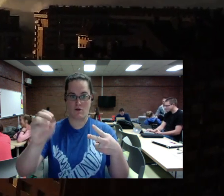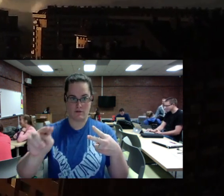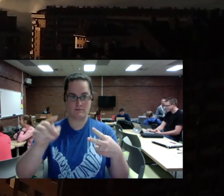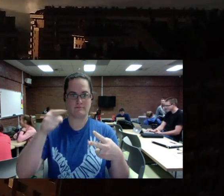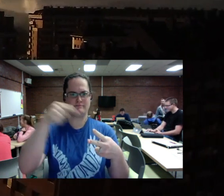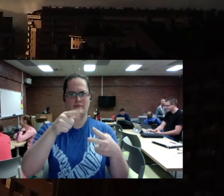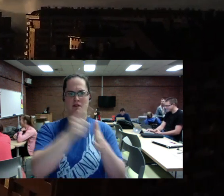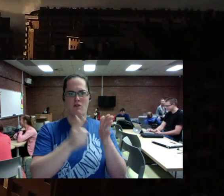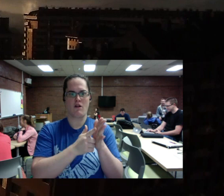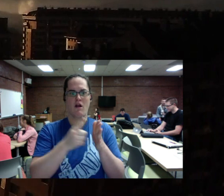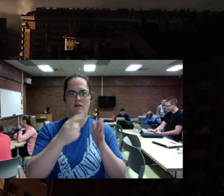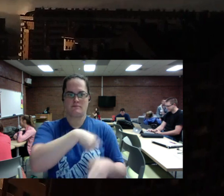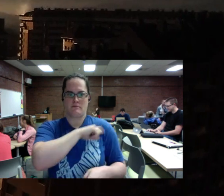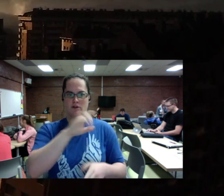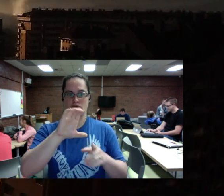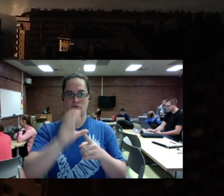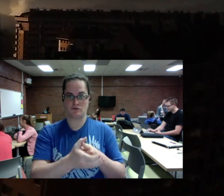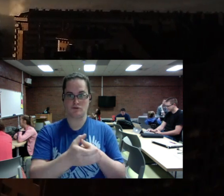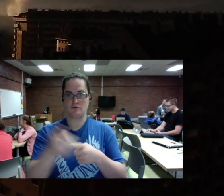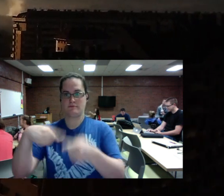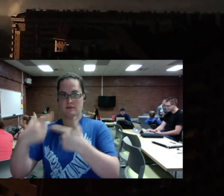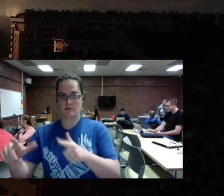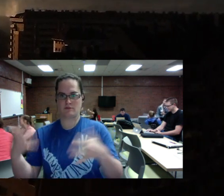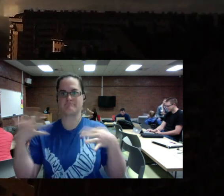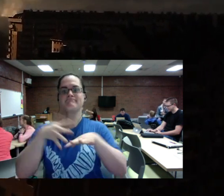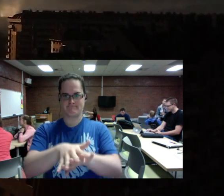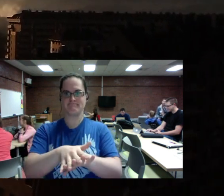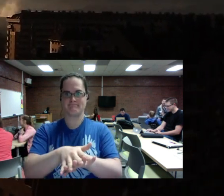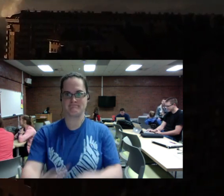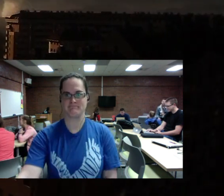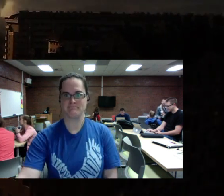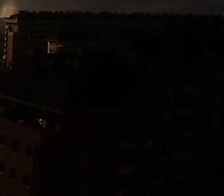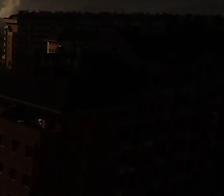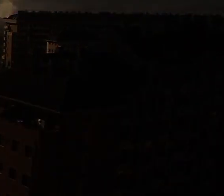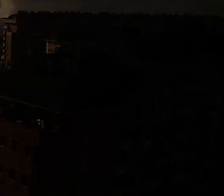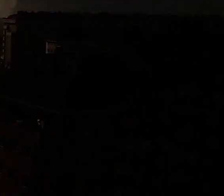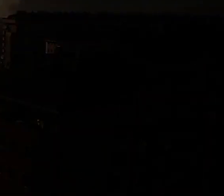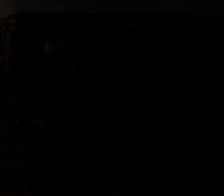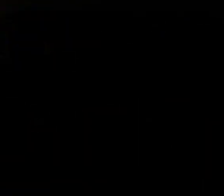Catalonia and Aragon, further integrating sign language into the fabric of Spanish culture.